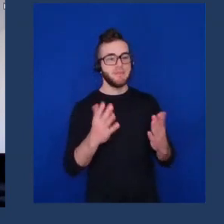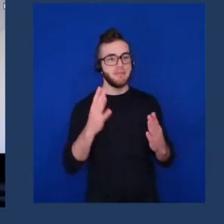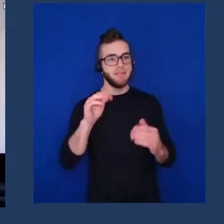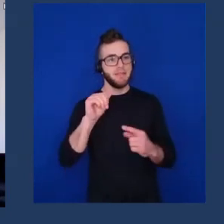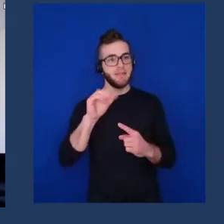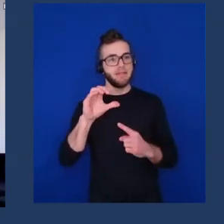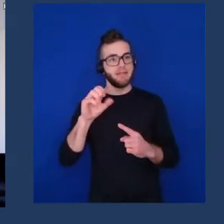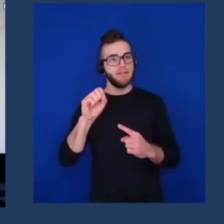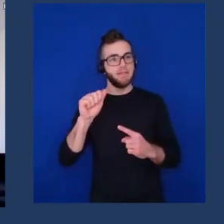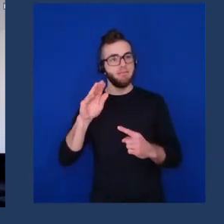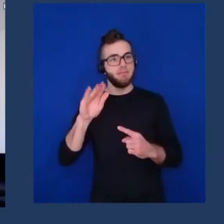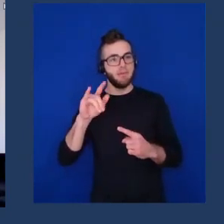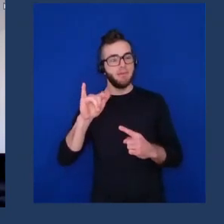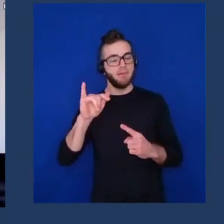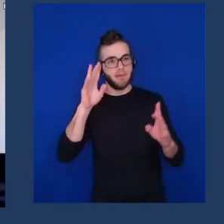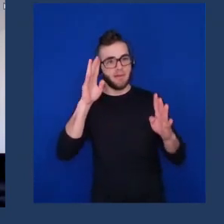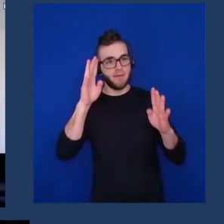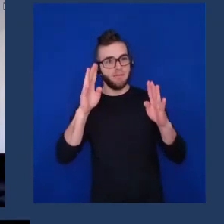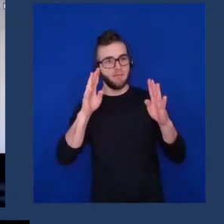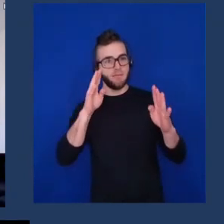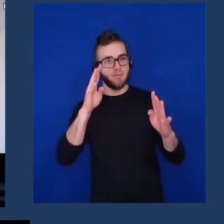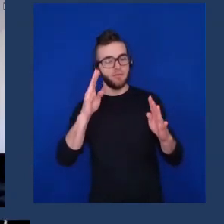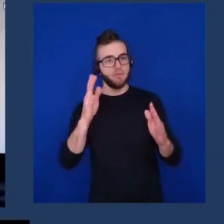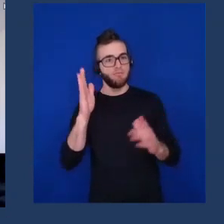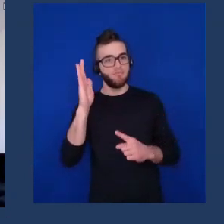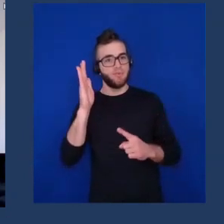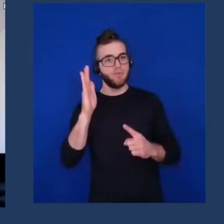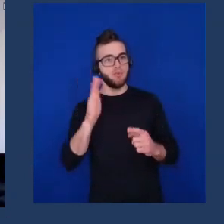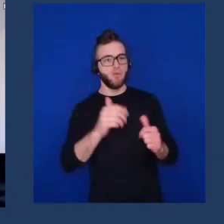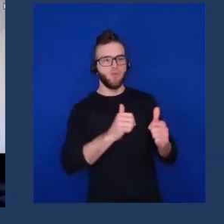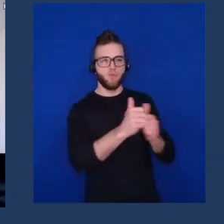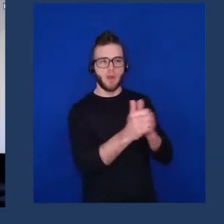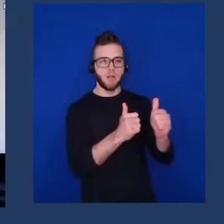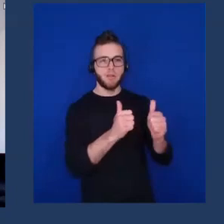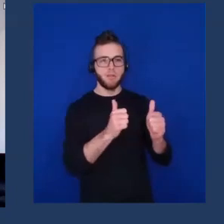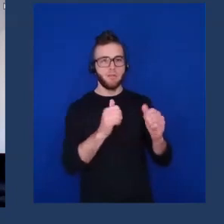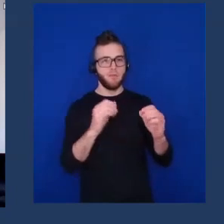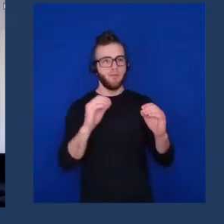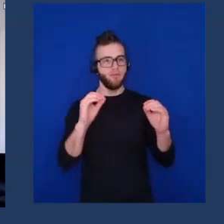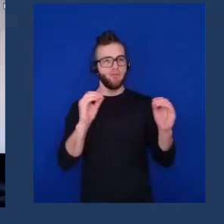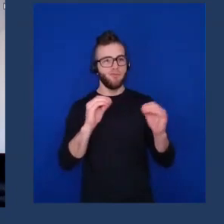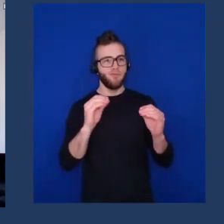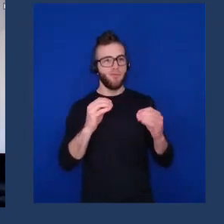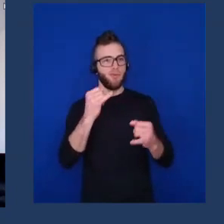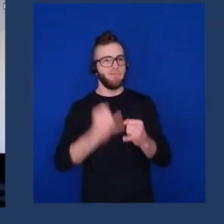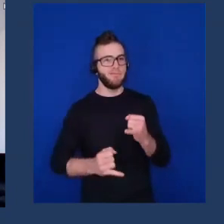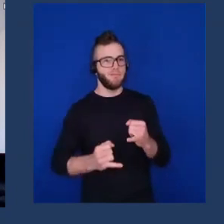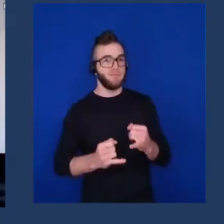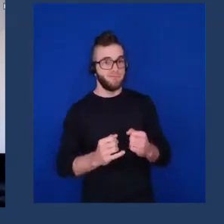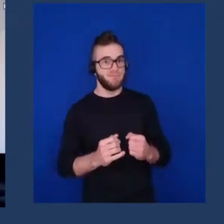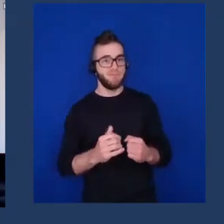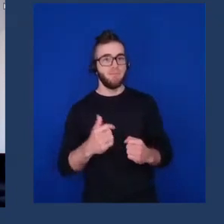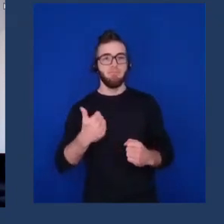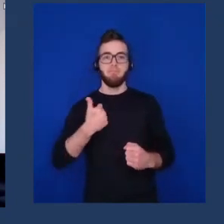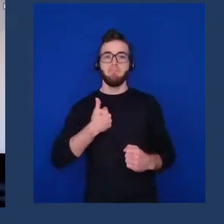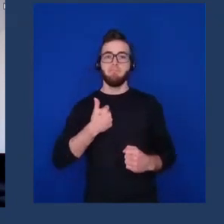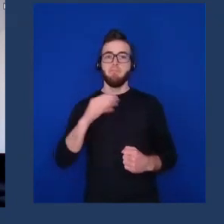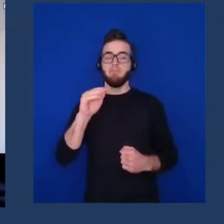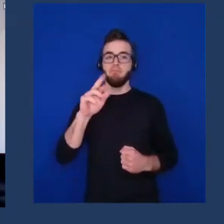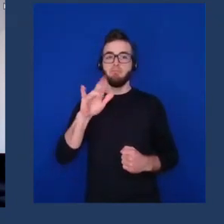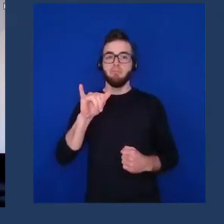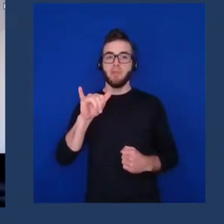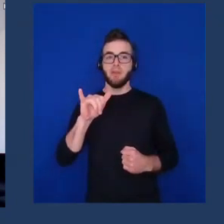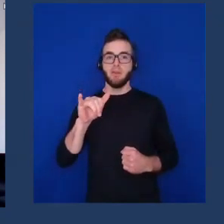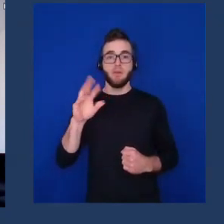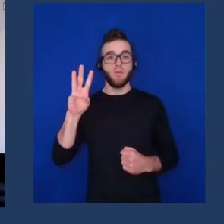presentation, Race with No Finish Line. Once again, I'm Mary. Wendy's not able to join us for the Q&A. She's she's having